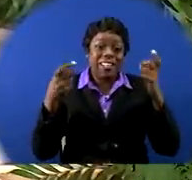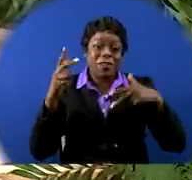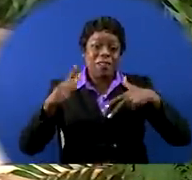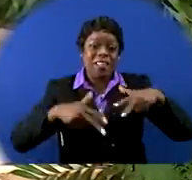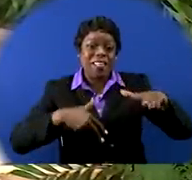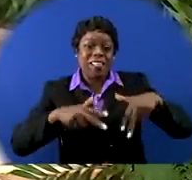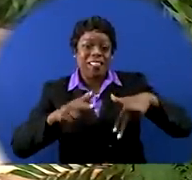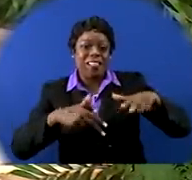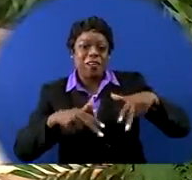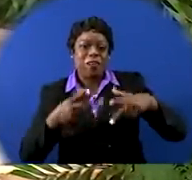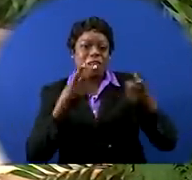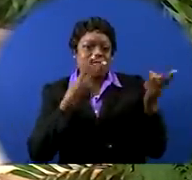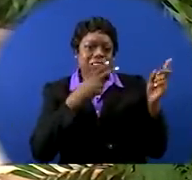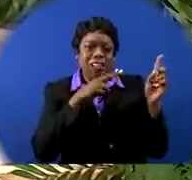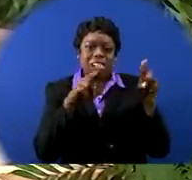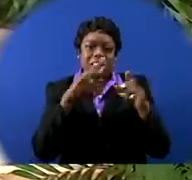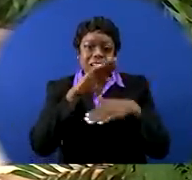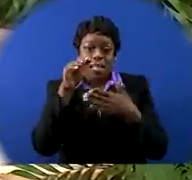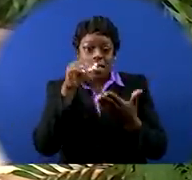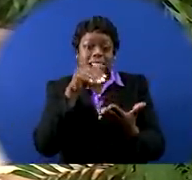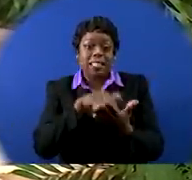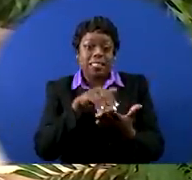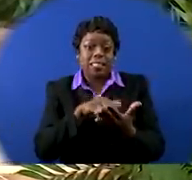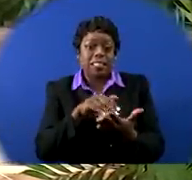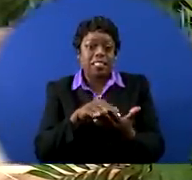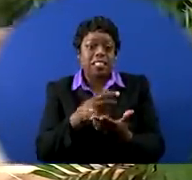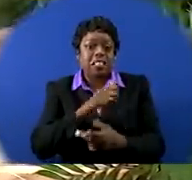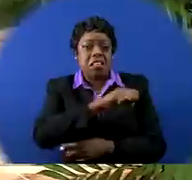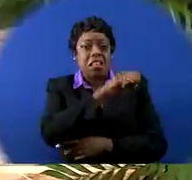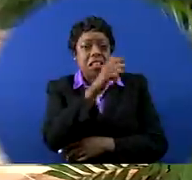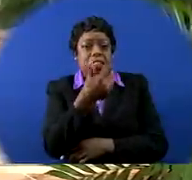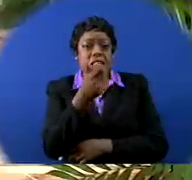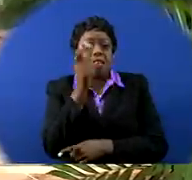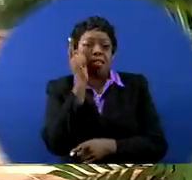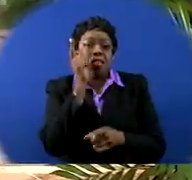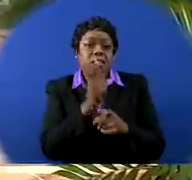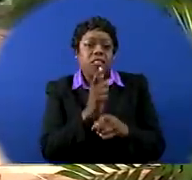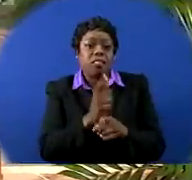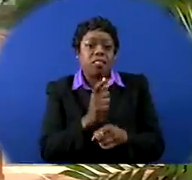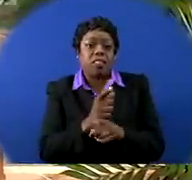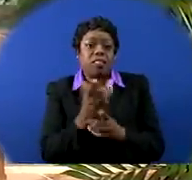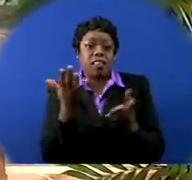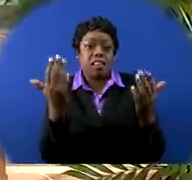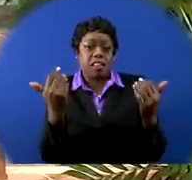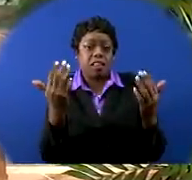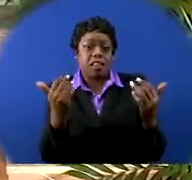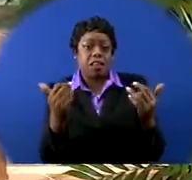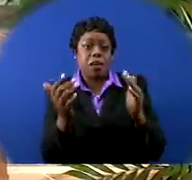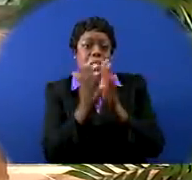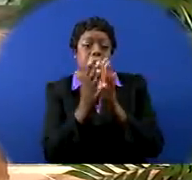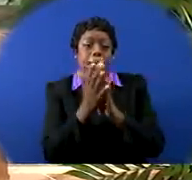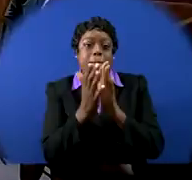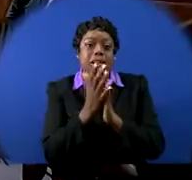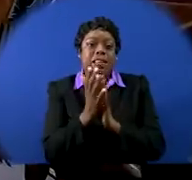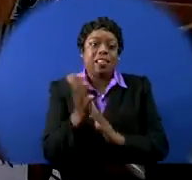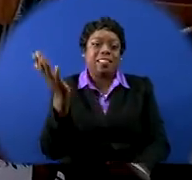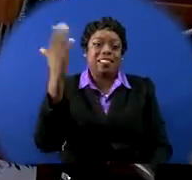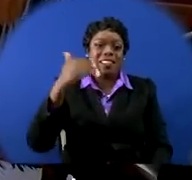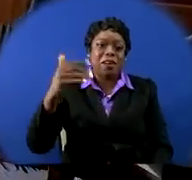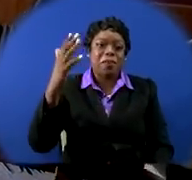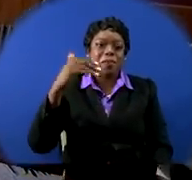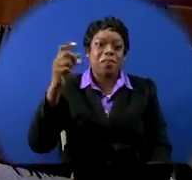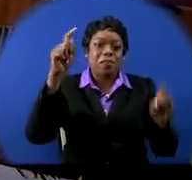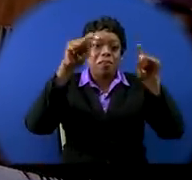that sister coming down the center aisle. There's another sister coming behind her. Come on and praise God for them. If you're in the balcony, come on